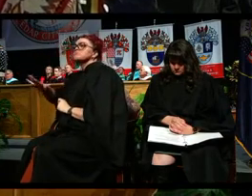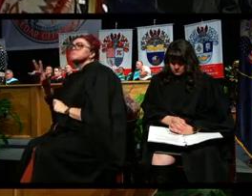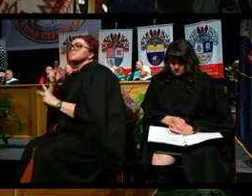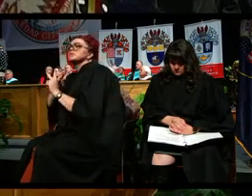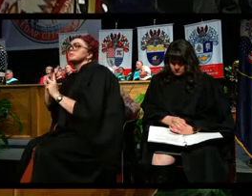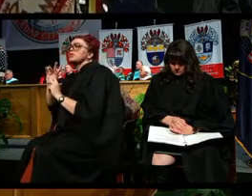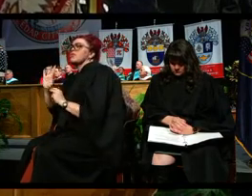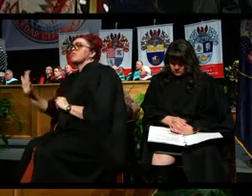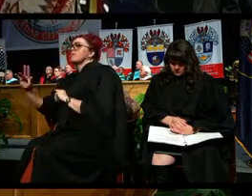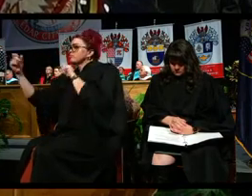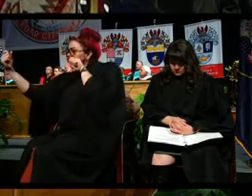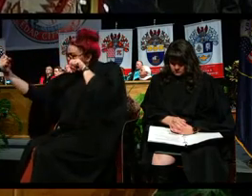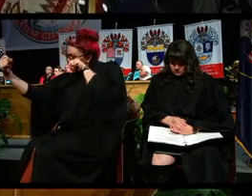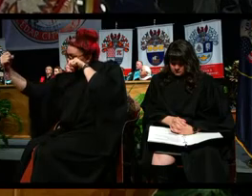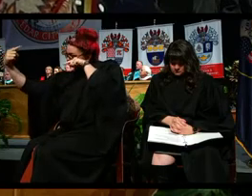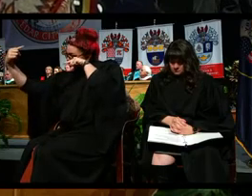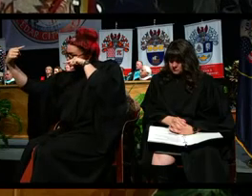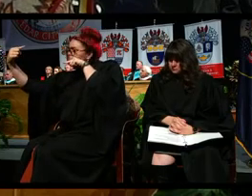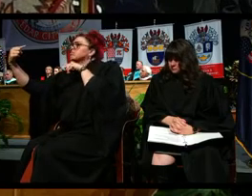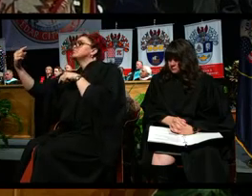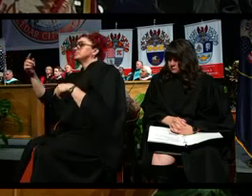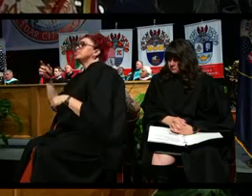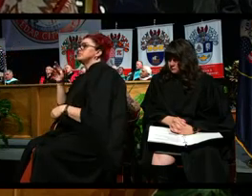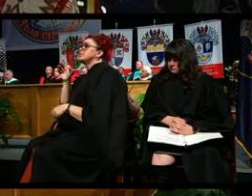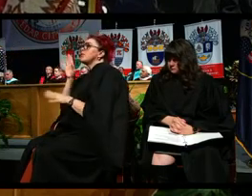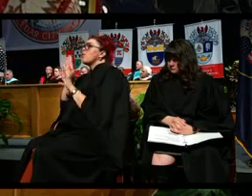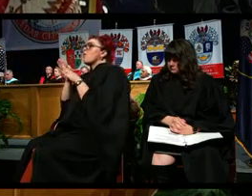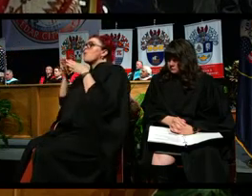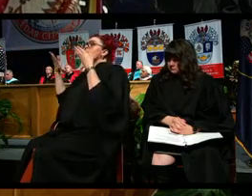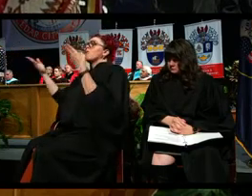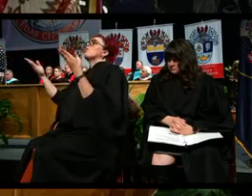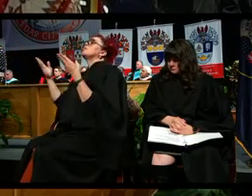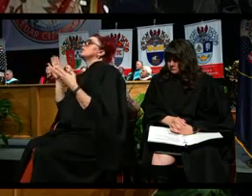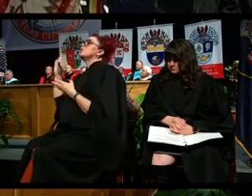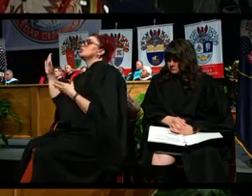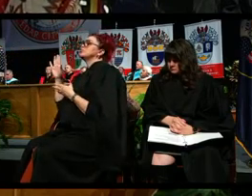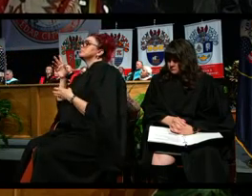her. Open that conduit, Moam.